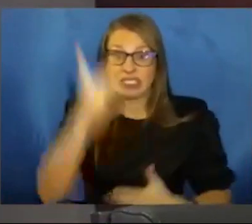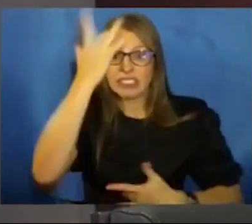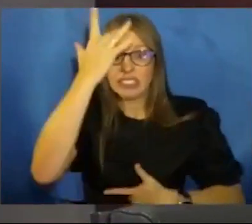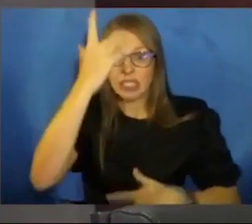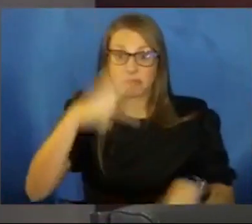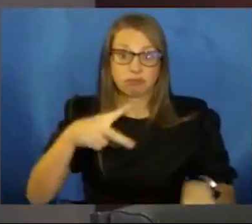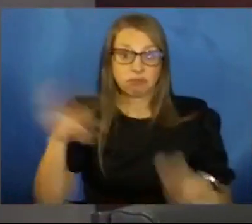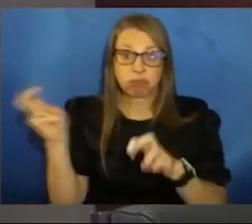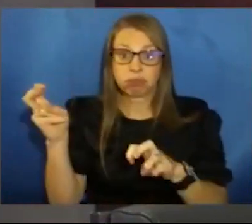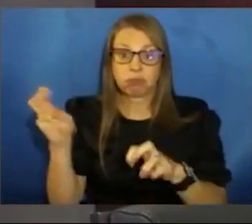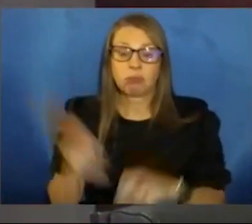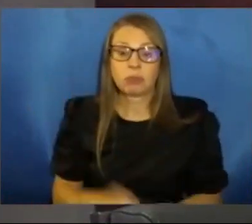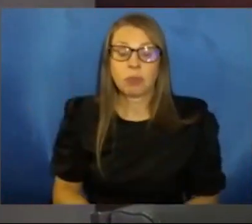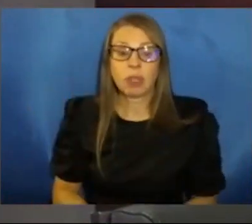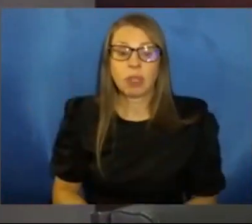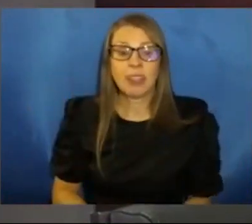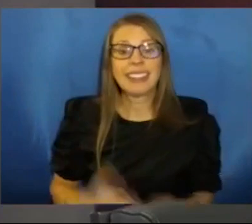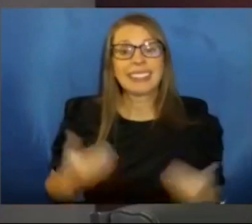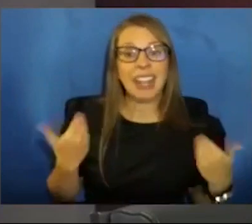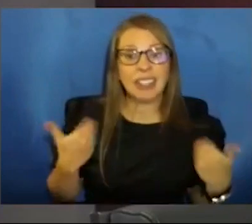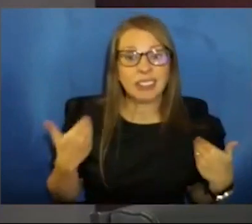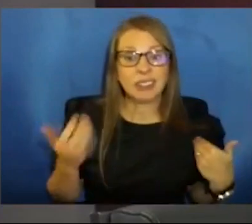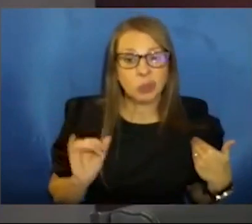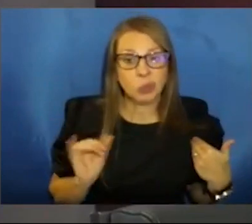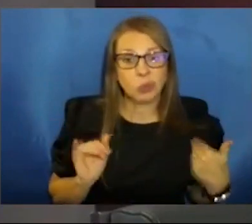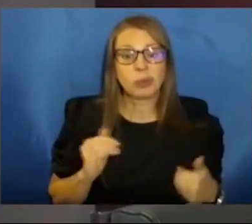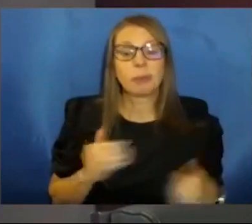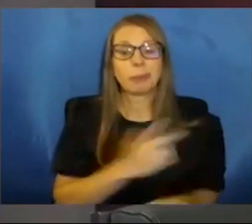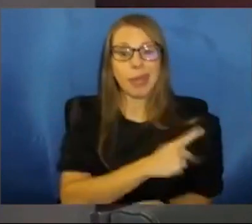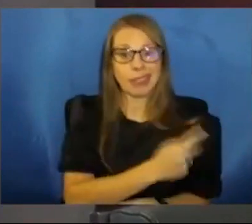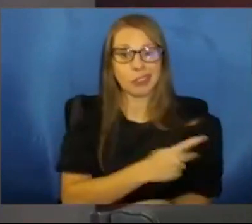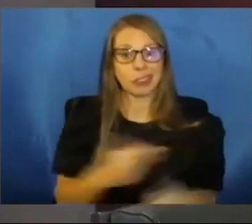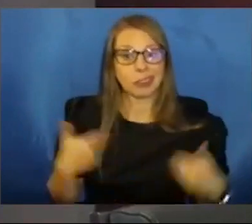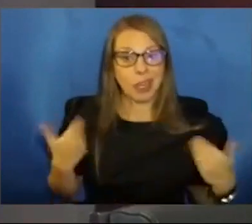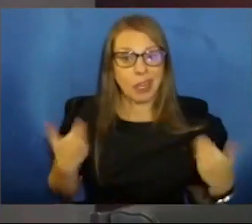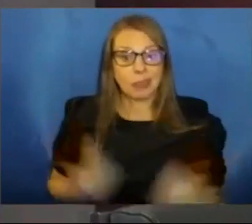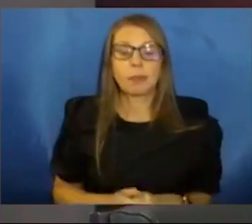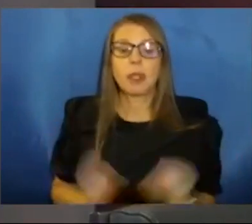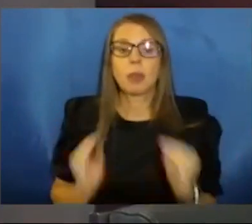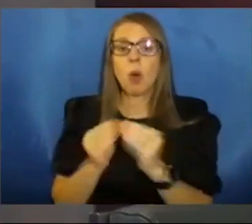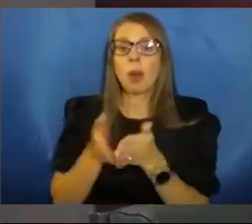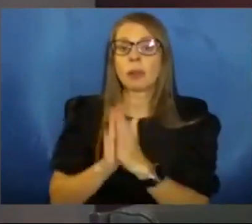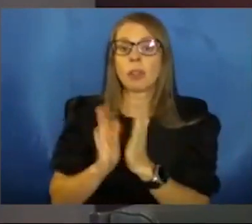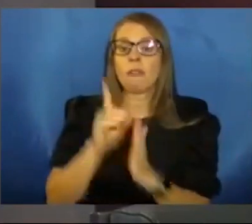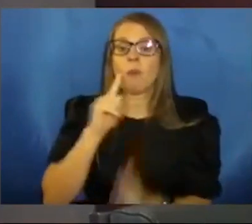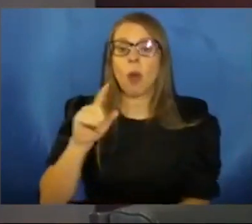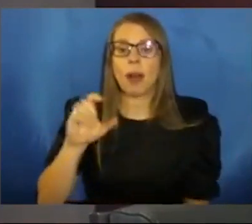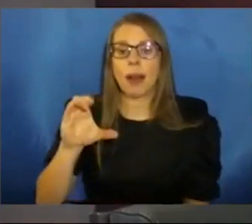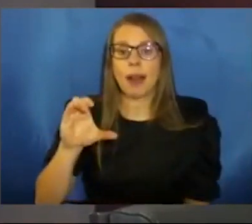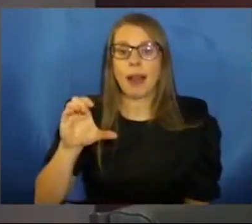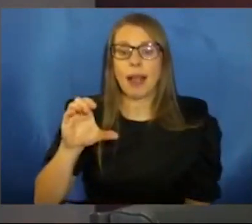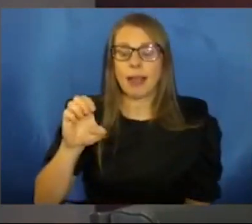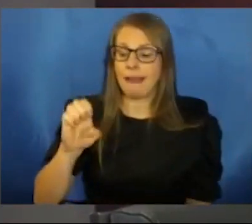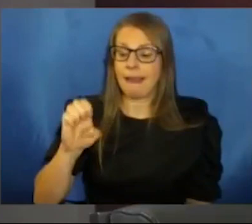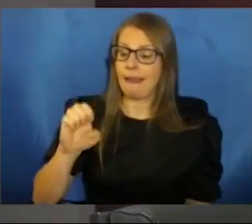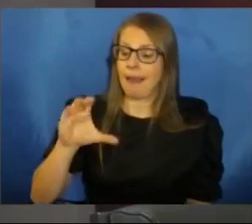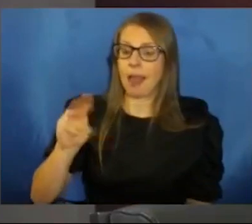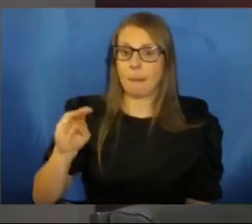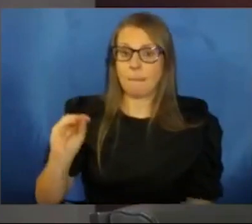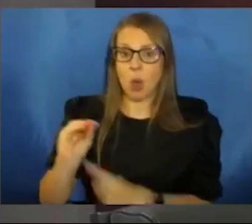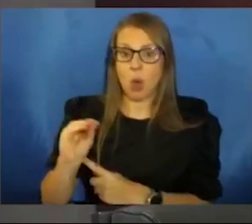and what's the average length of stay? You know, globally, I'll say patients are